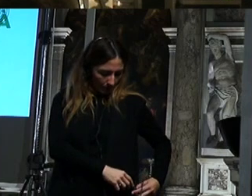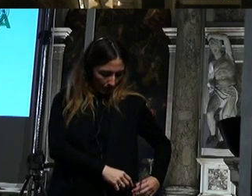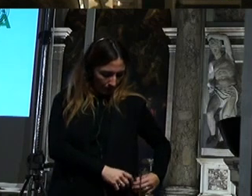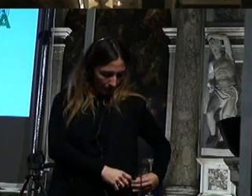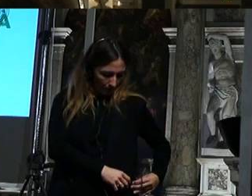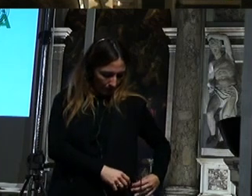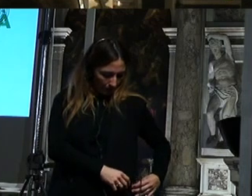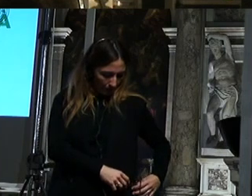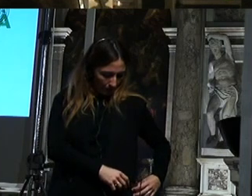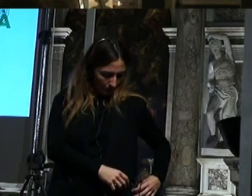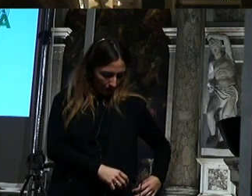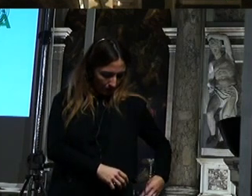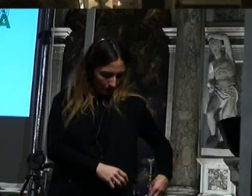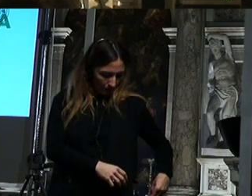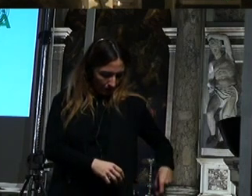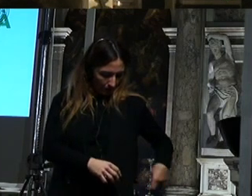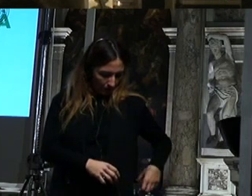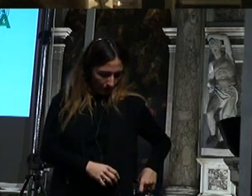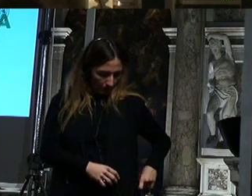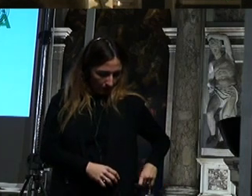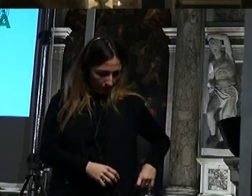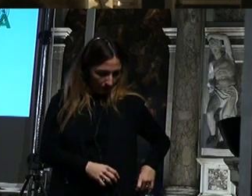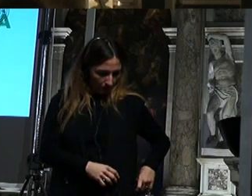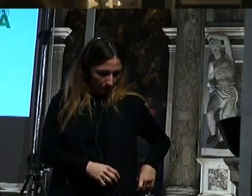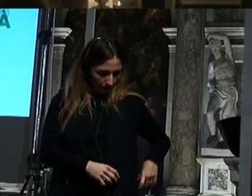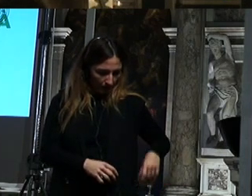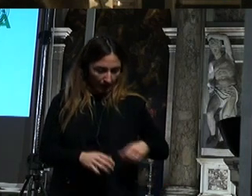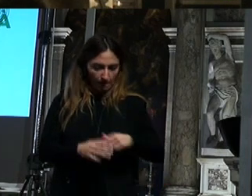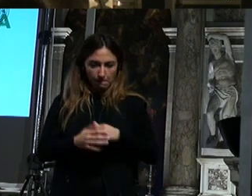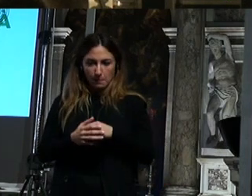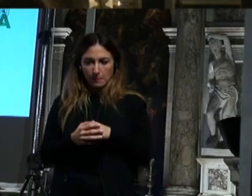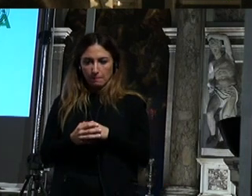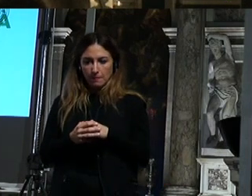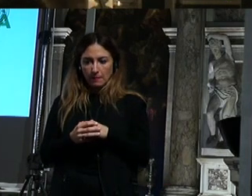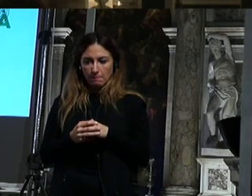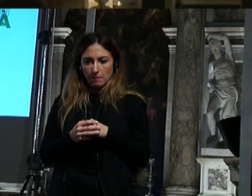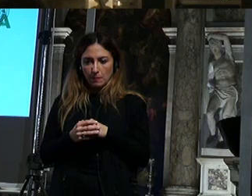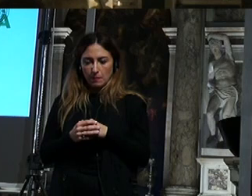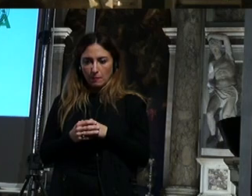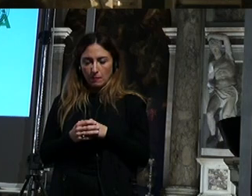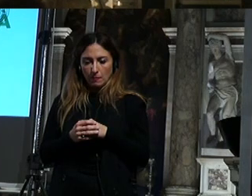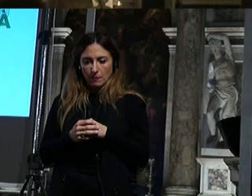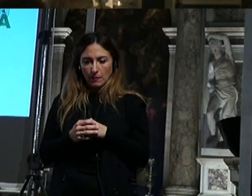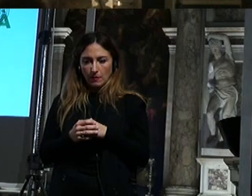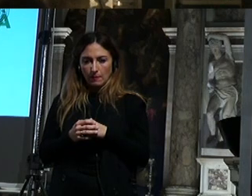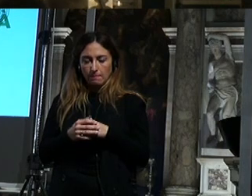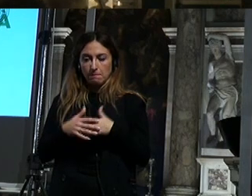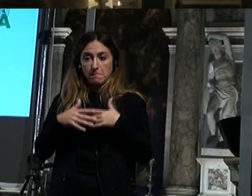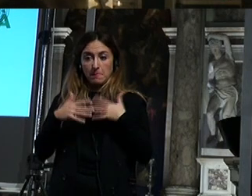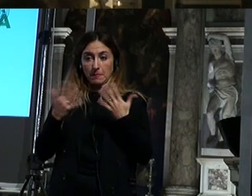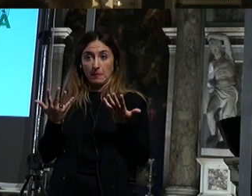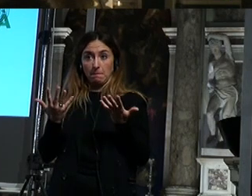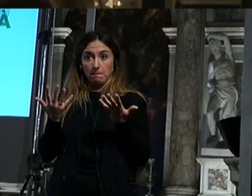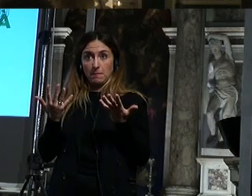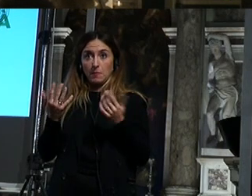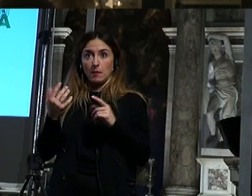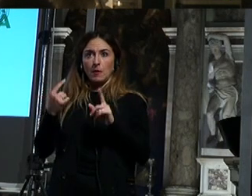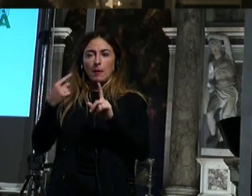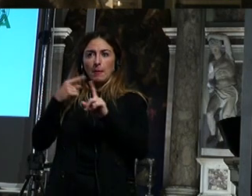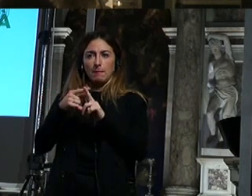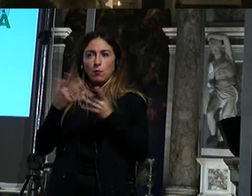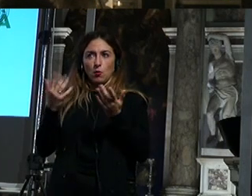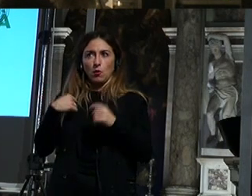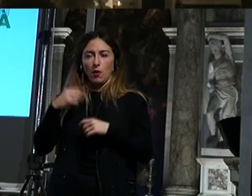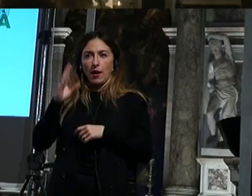you wanted first, what you wanted second, and the development, how you structured it, how you built it? Because